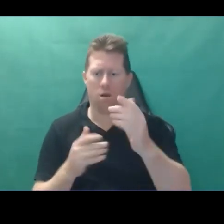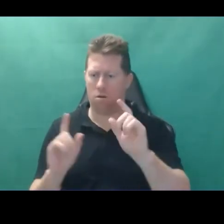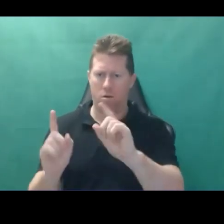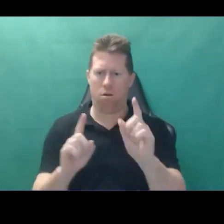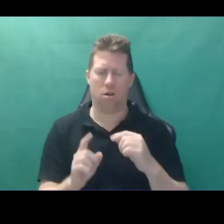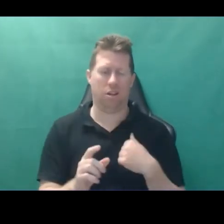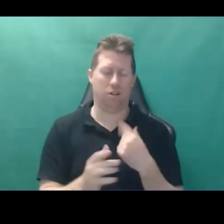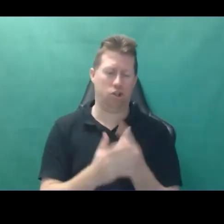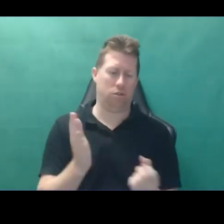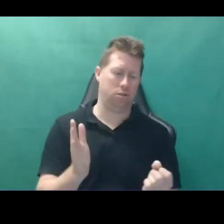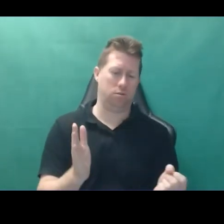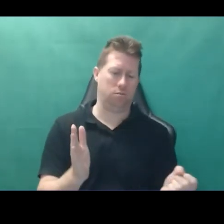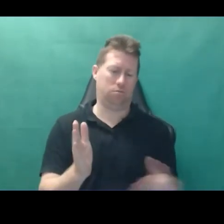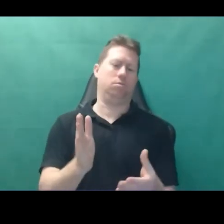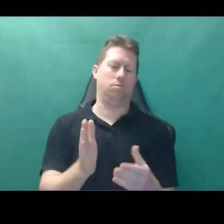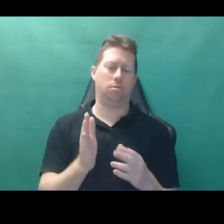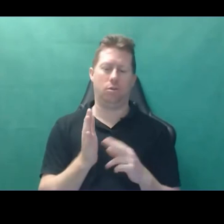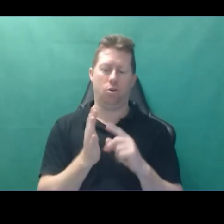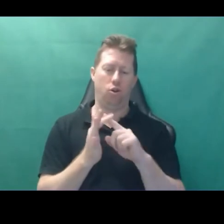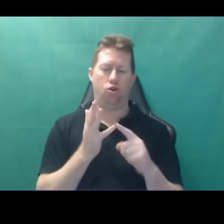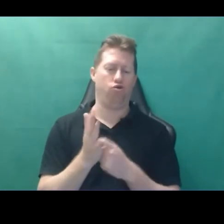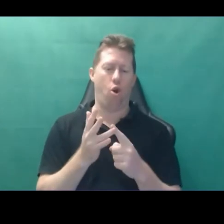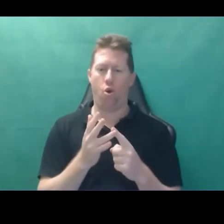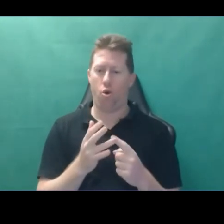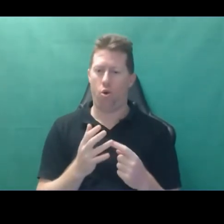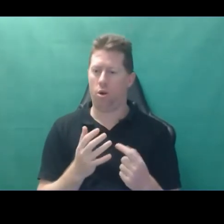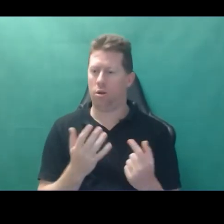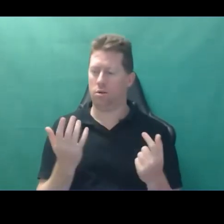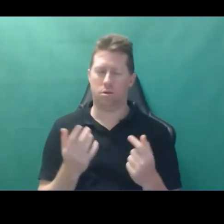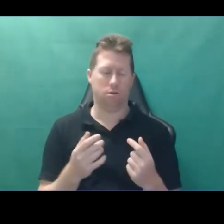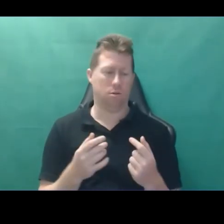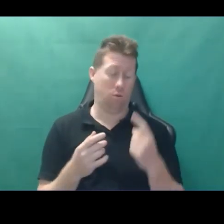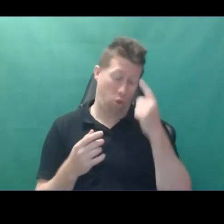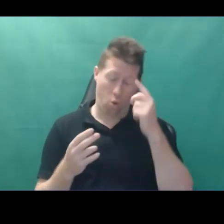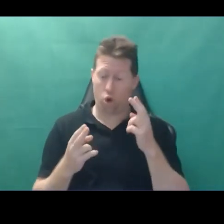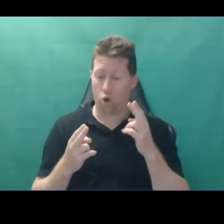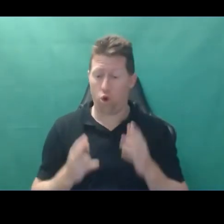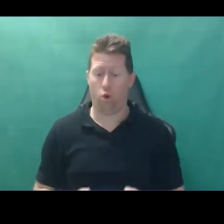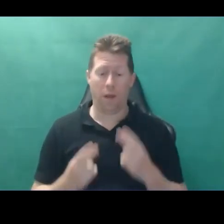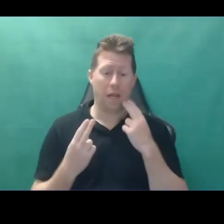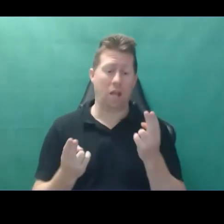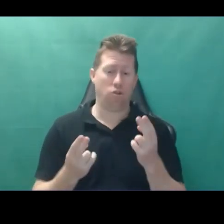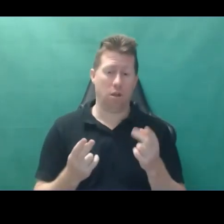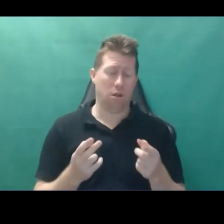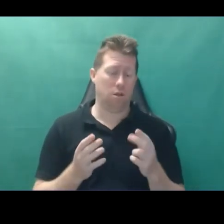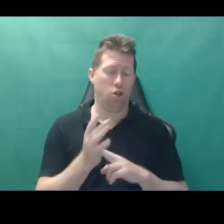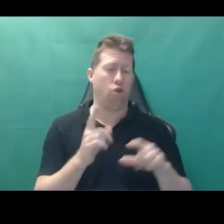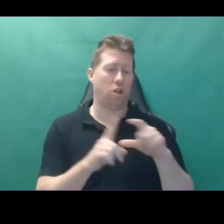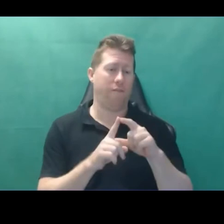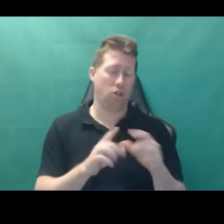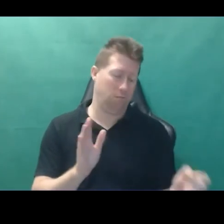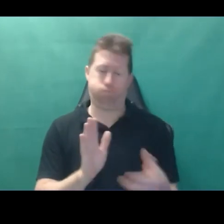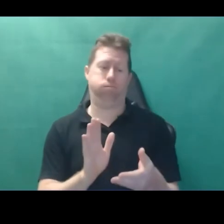kind of like the new priesthood of what we believed was human nature with diversity, which came from the green and also the